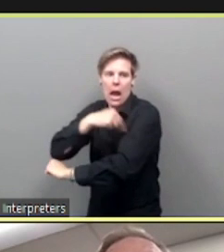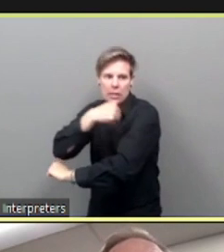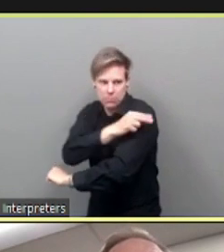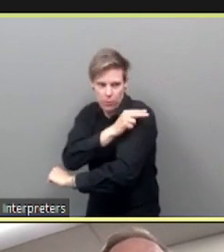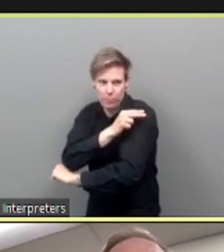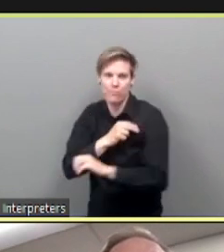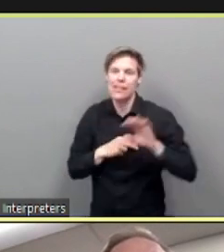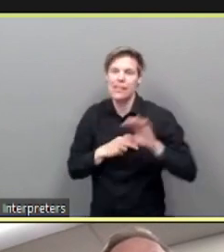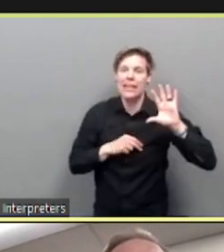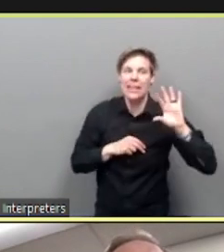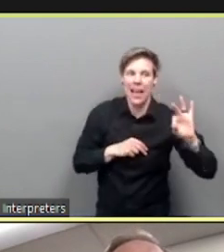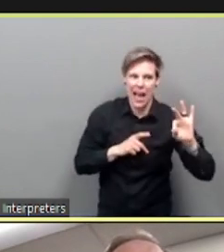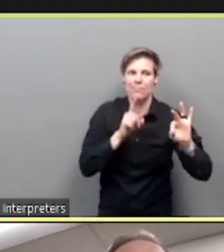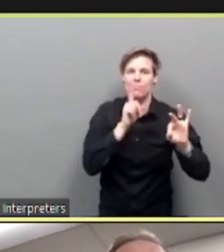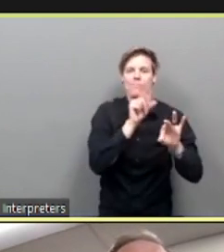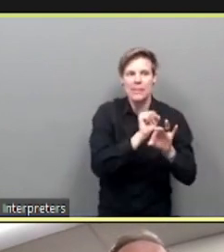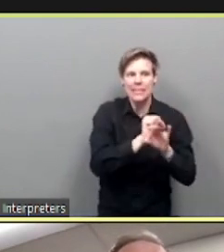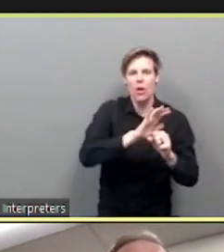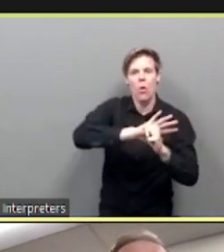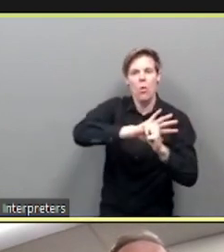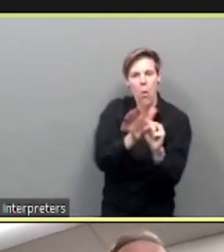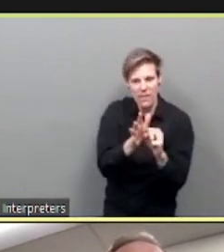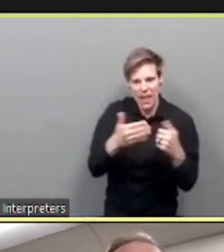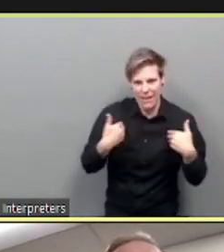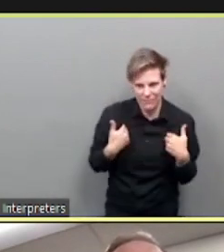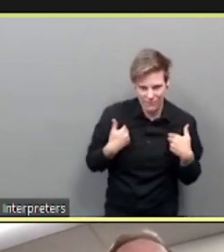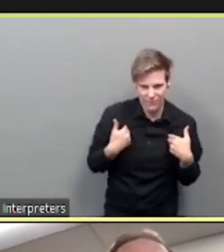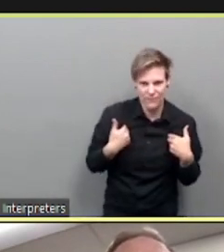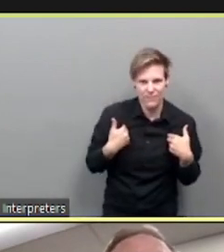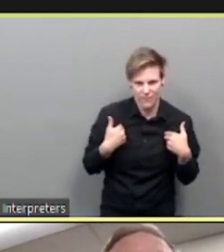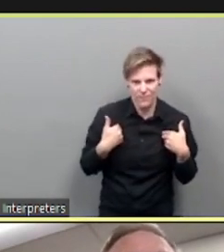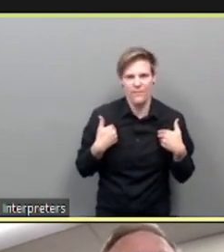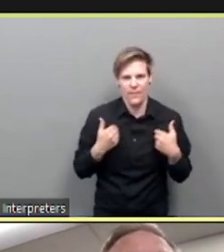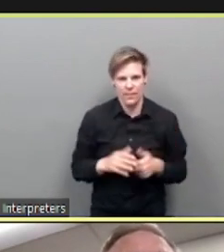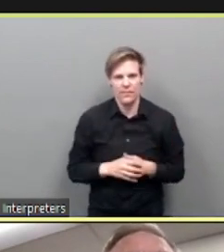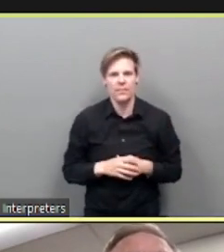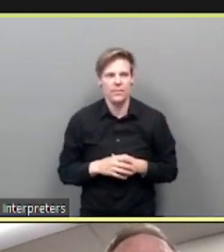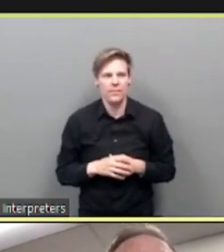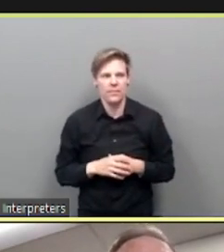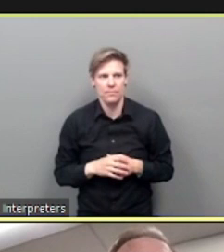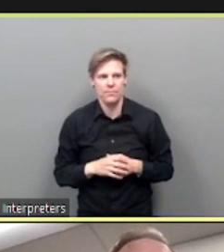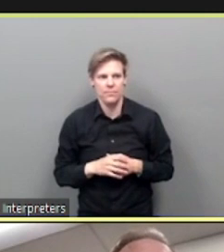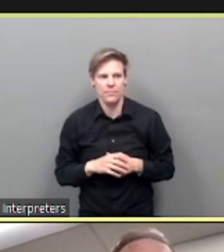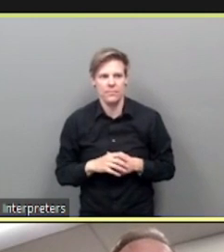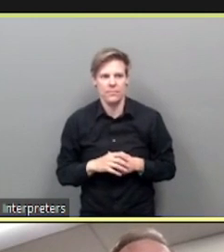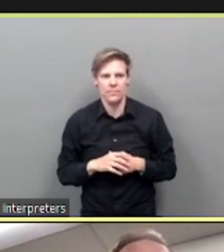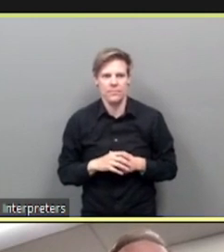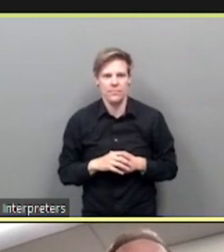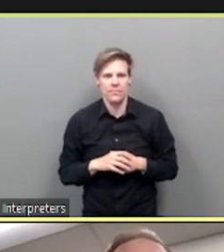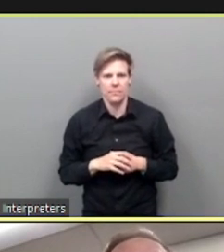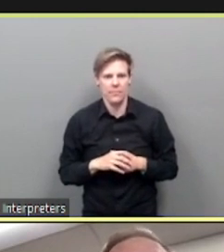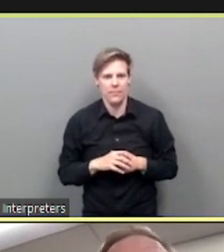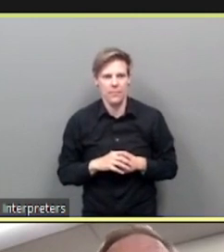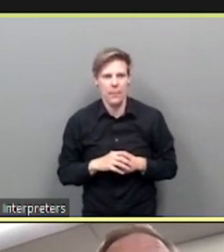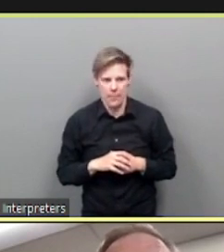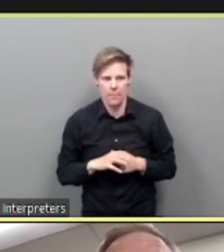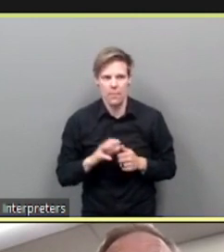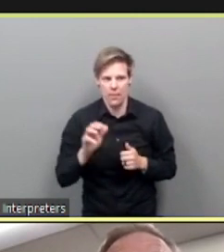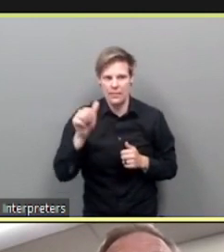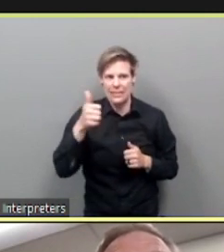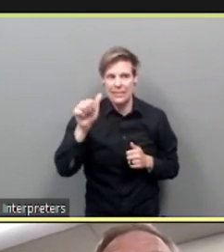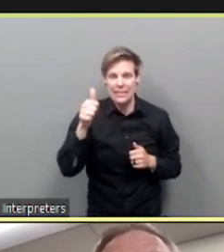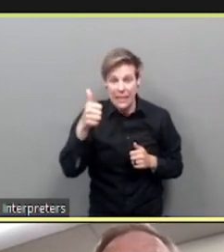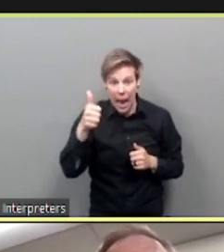COVID positivity, and that's because, and 10 of the 15 took a